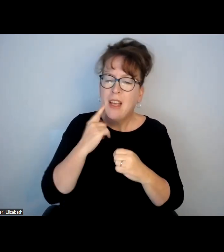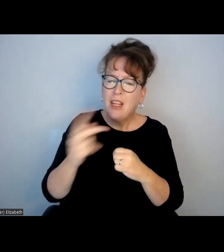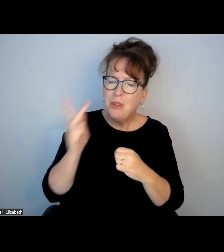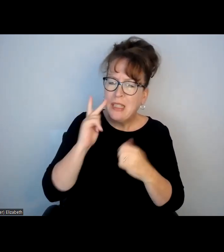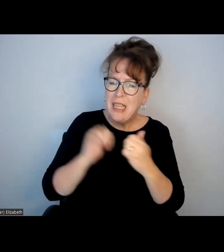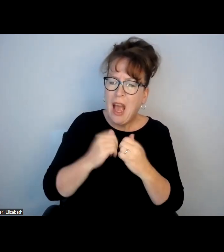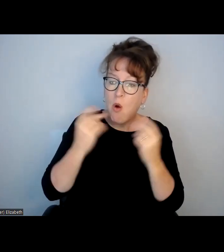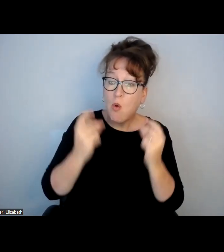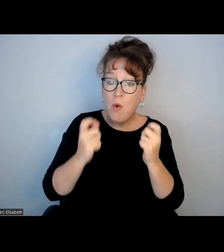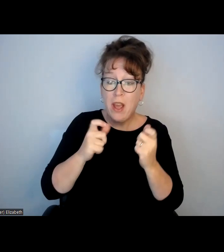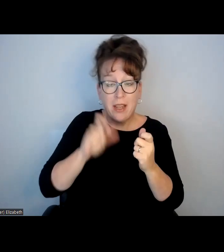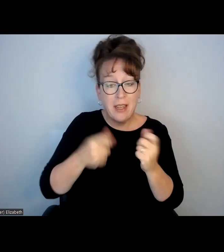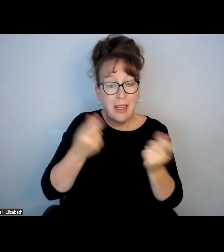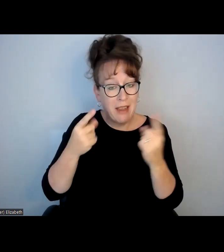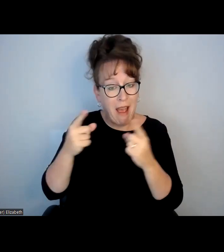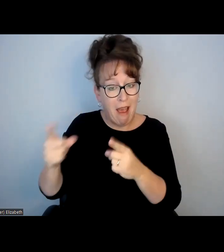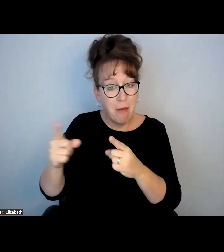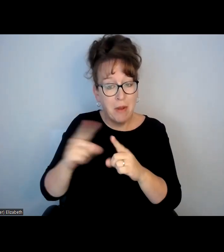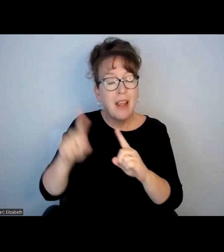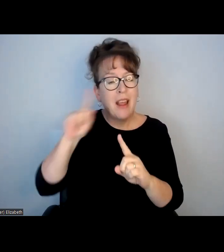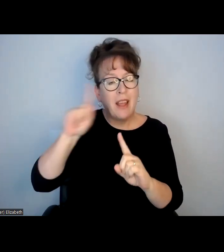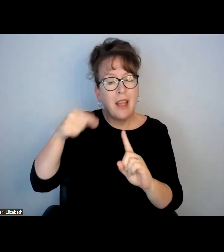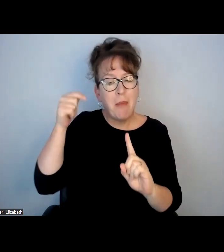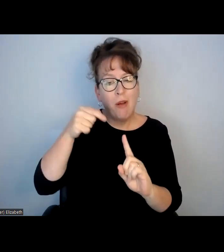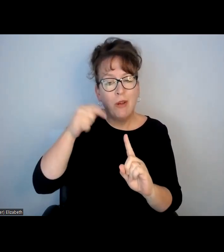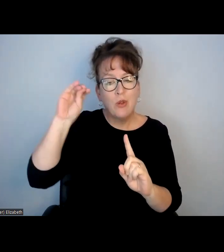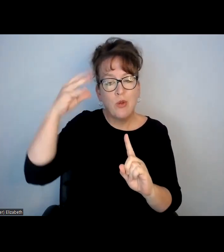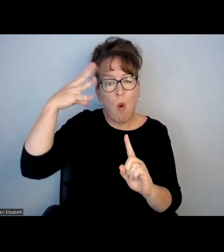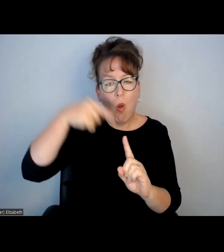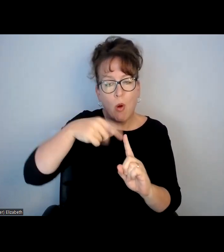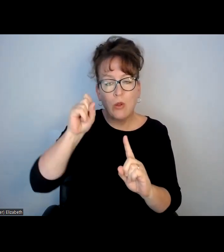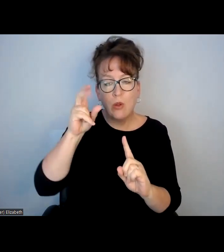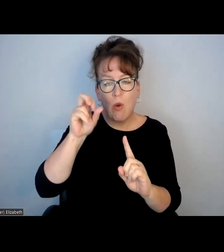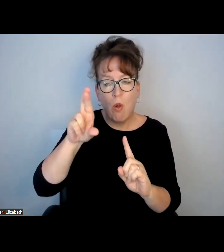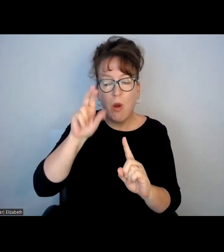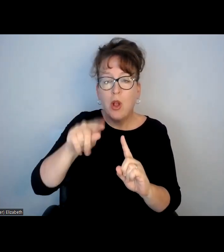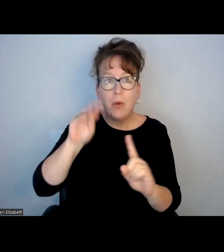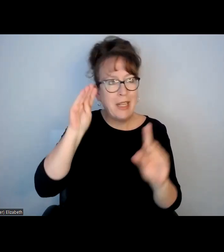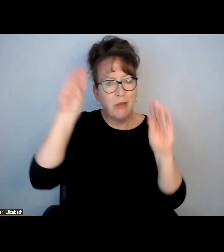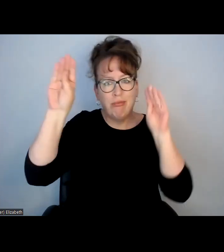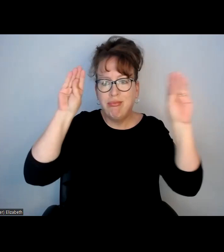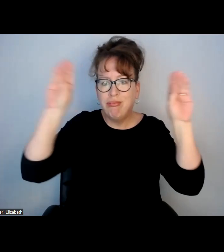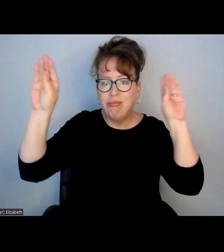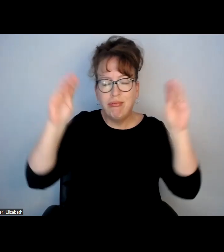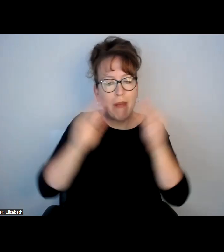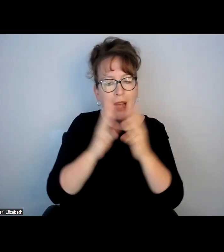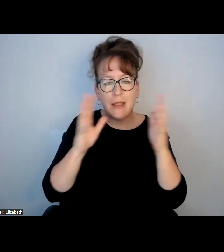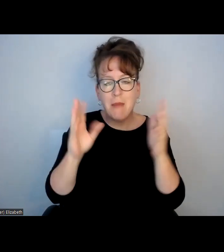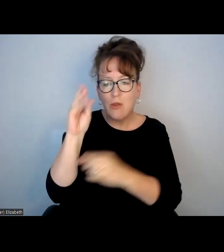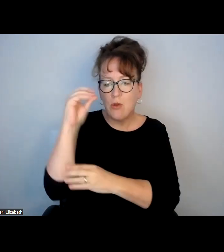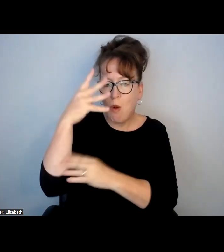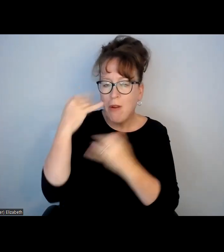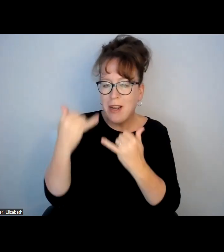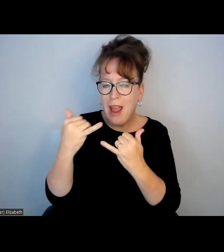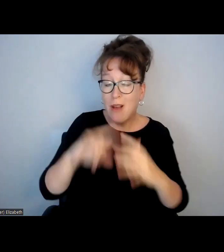ramp up just on the solar alone, I'll give you one example. We need to install as much solar every year between now and 2030